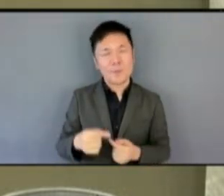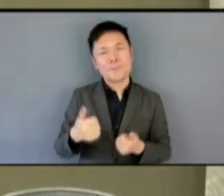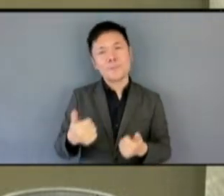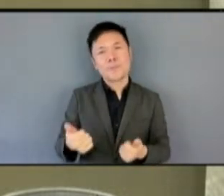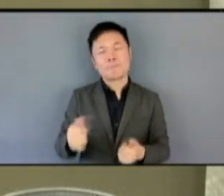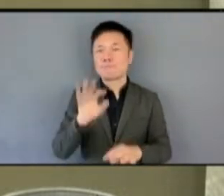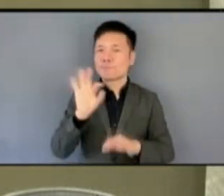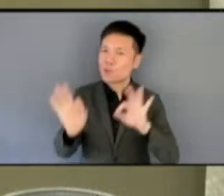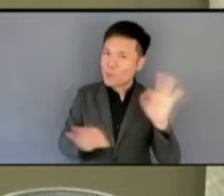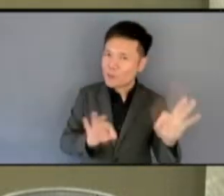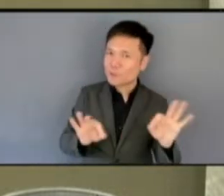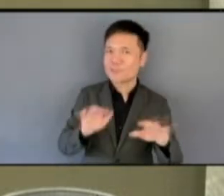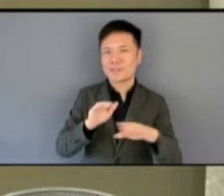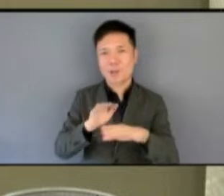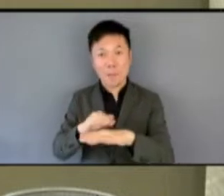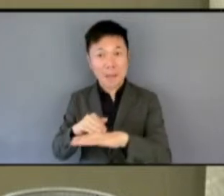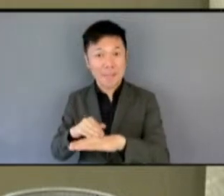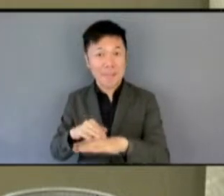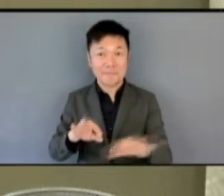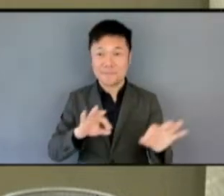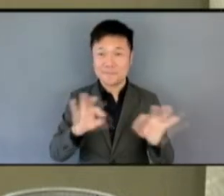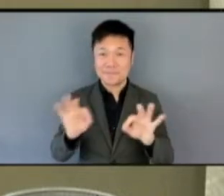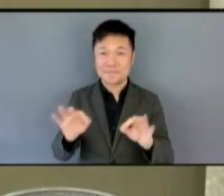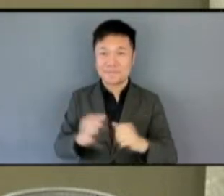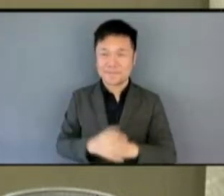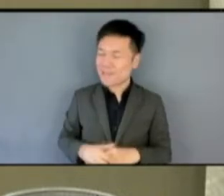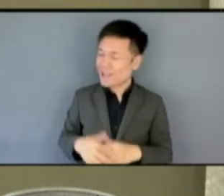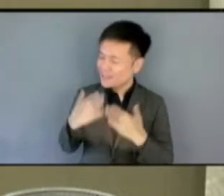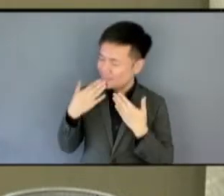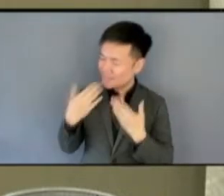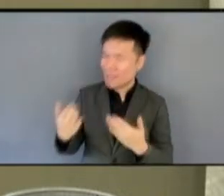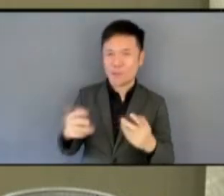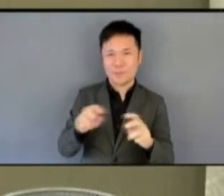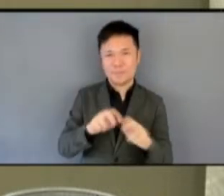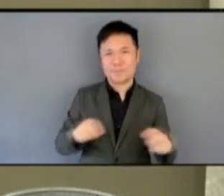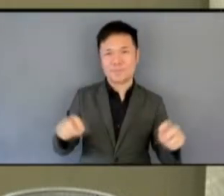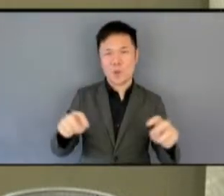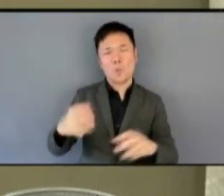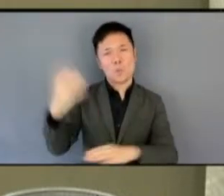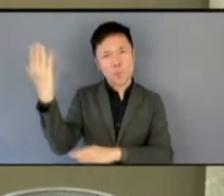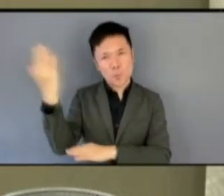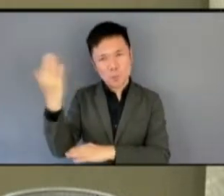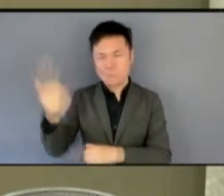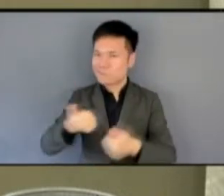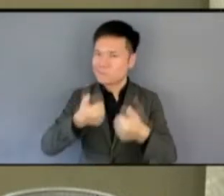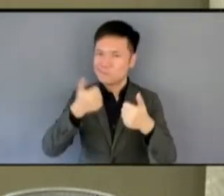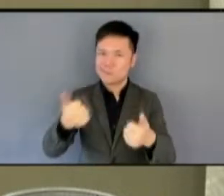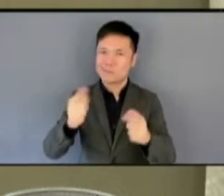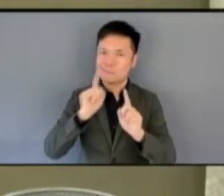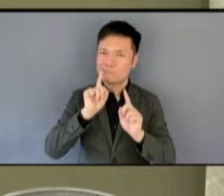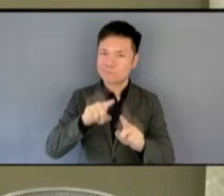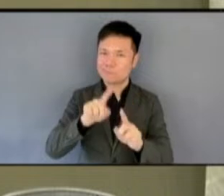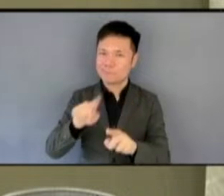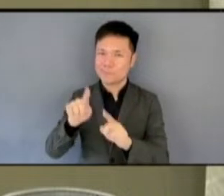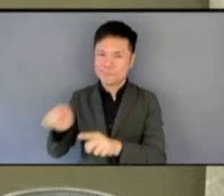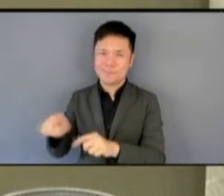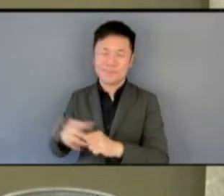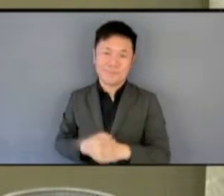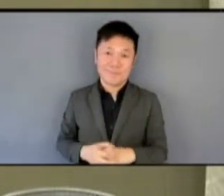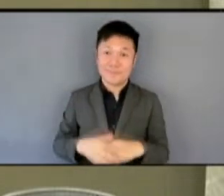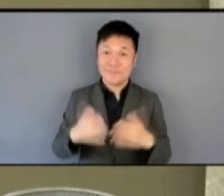questions and comments, and our esteemed panelists for their insightful responses. I now have